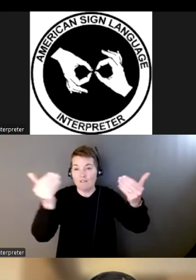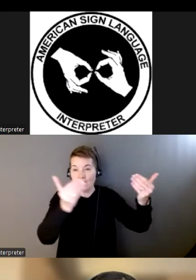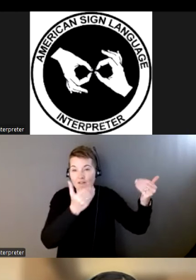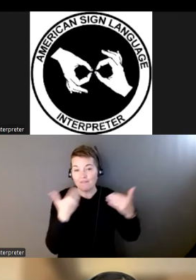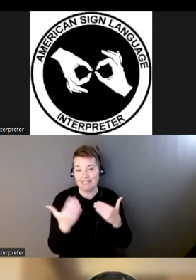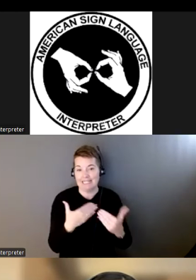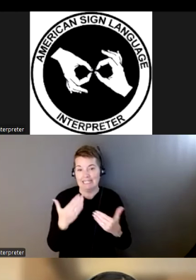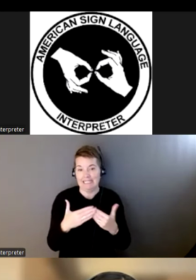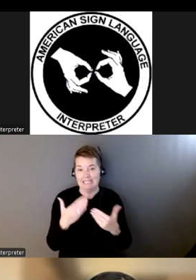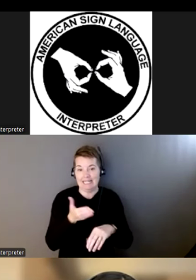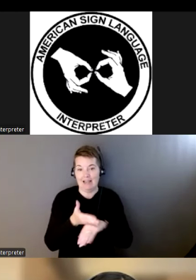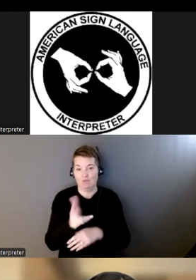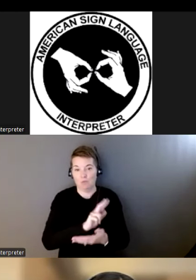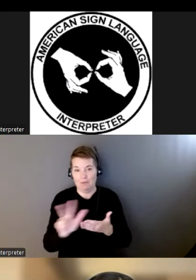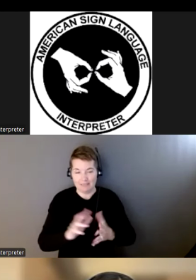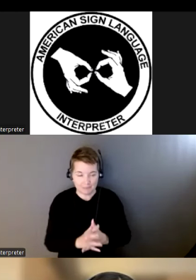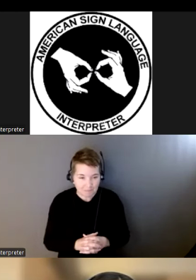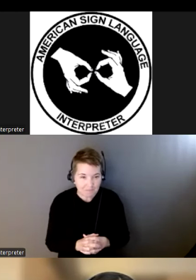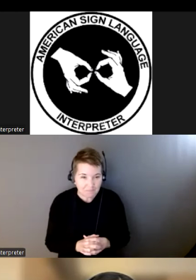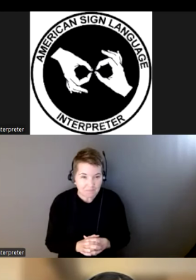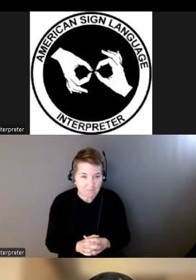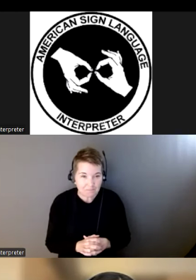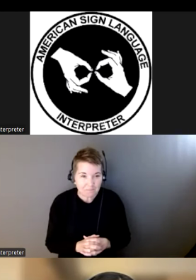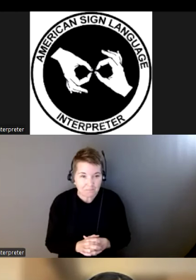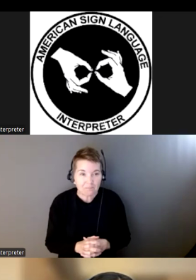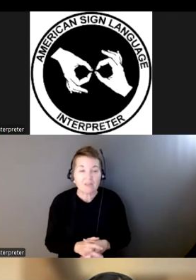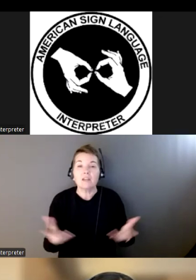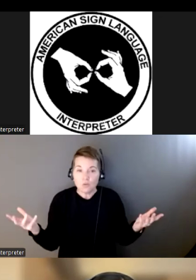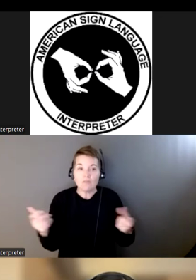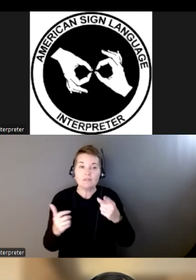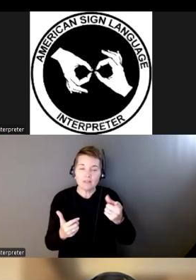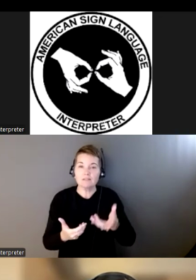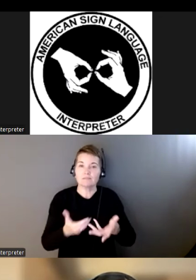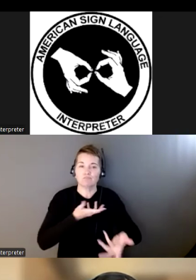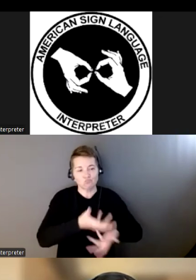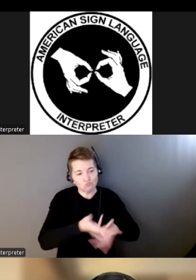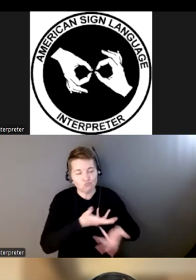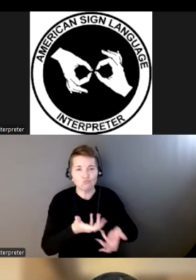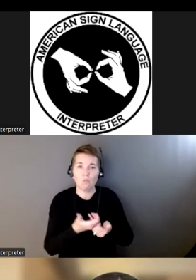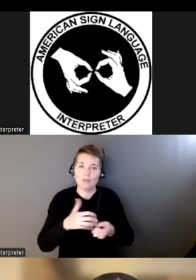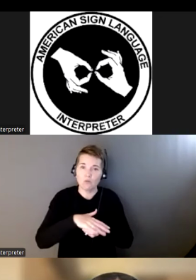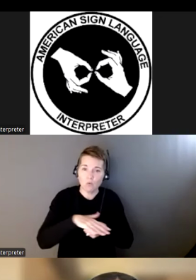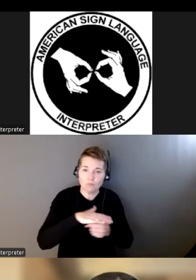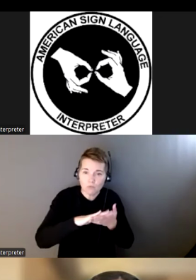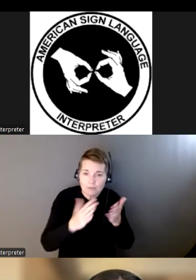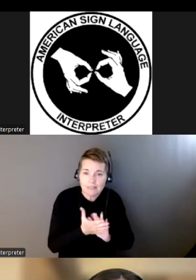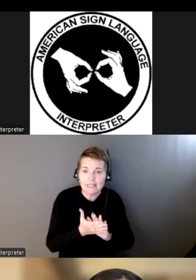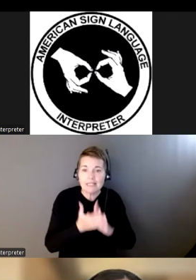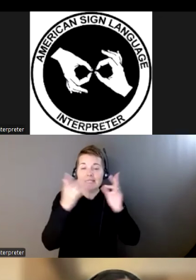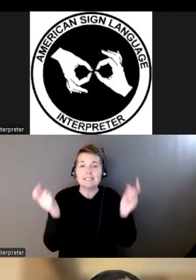This mural was a reminder to continue engaging with the local community and to celebrate diverse culture and each